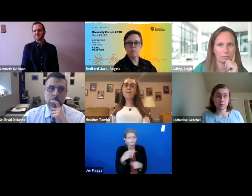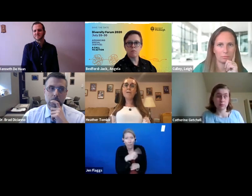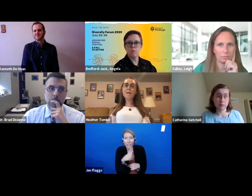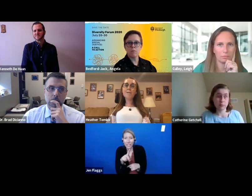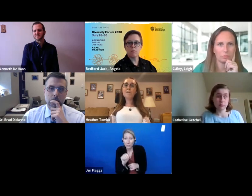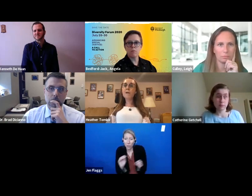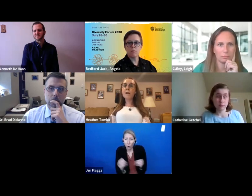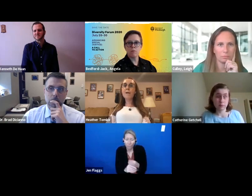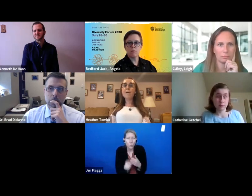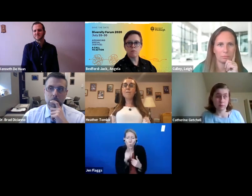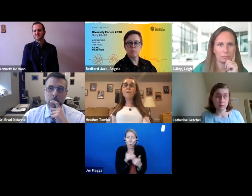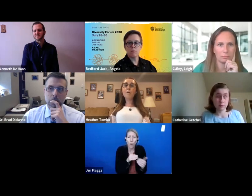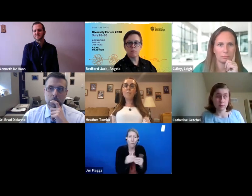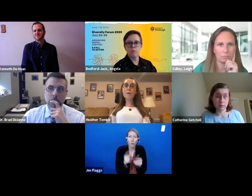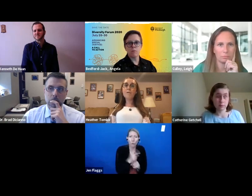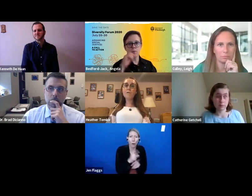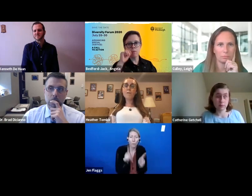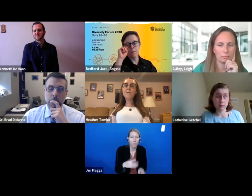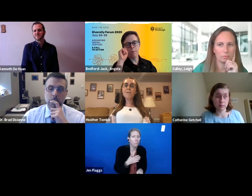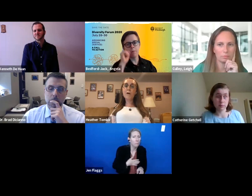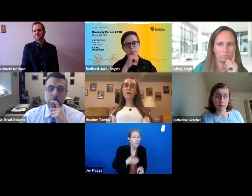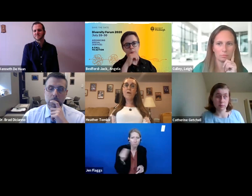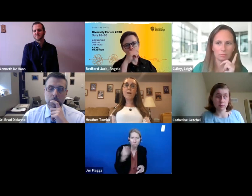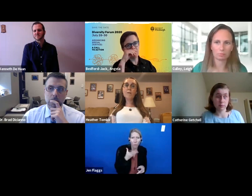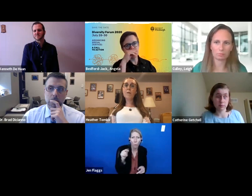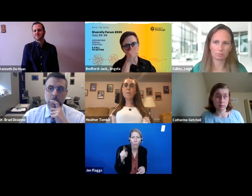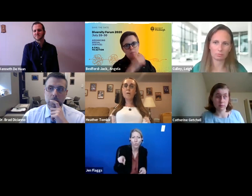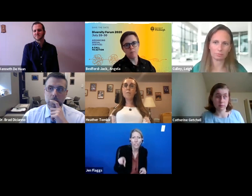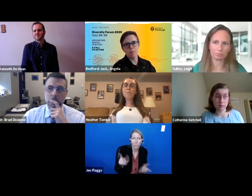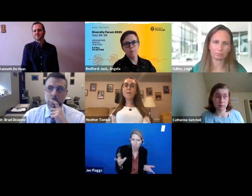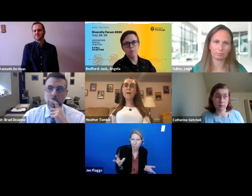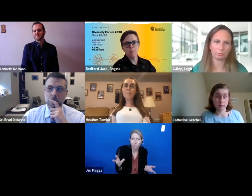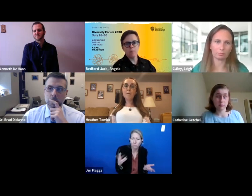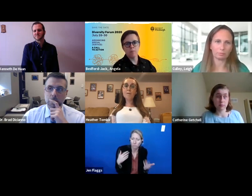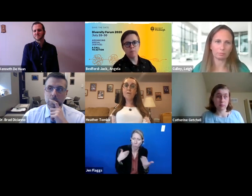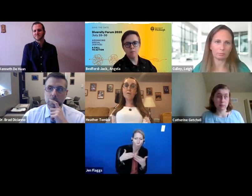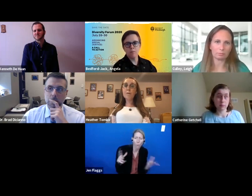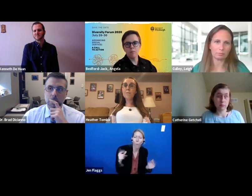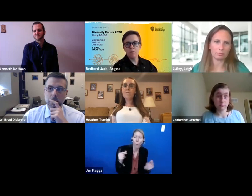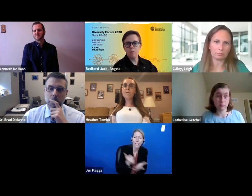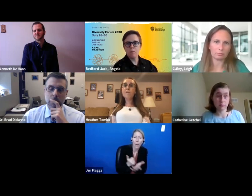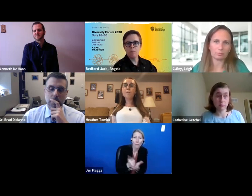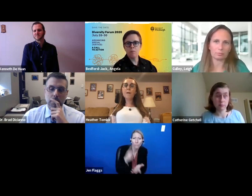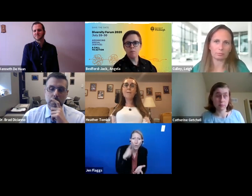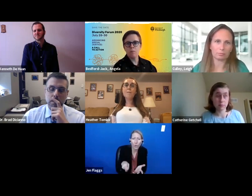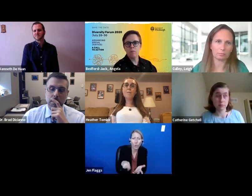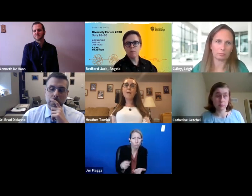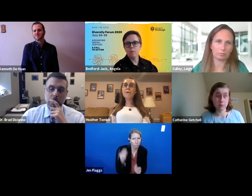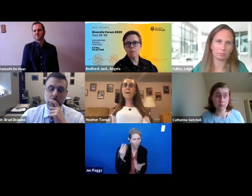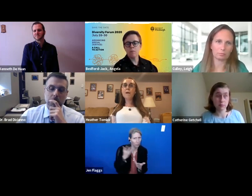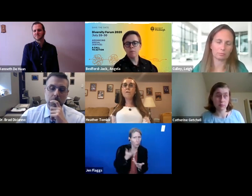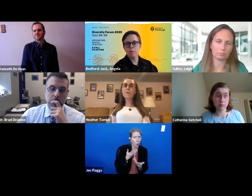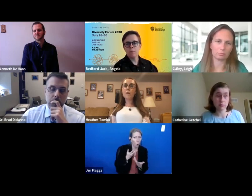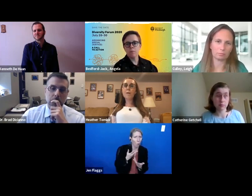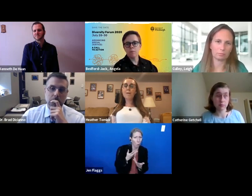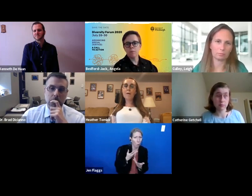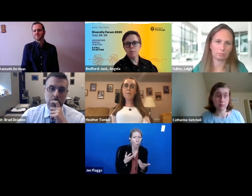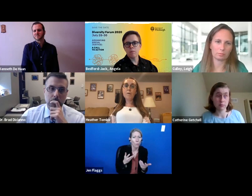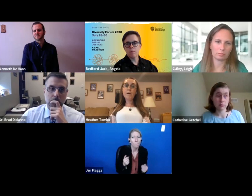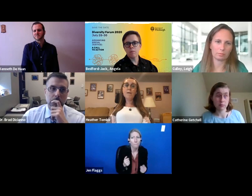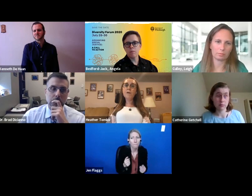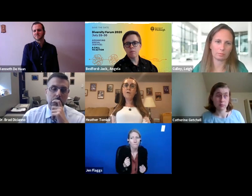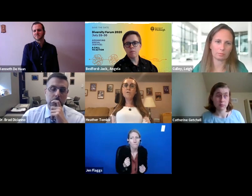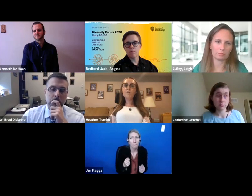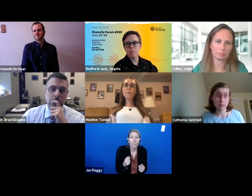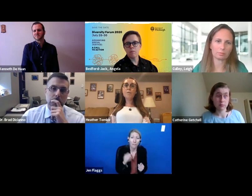right person is, and let me know what your needs are and what would be helpful to you to get them met, and go a